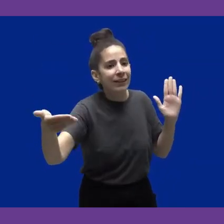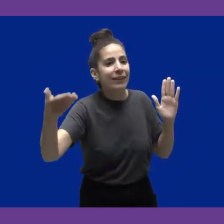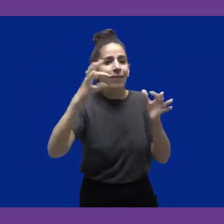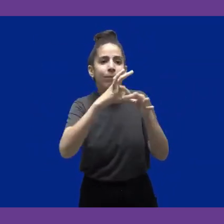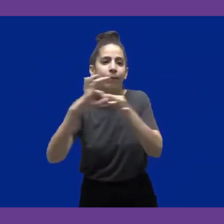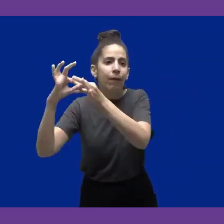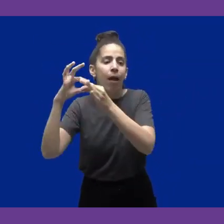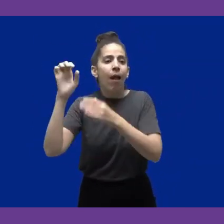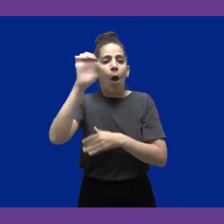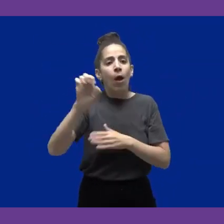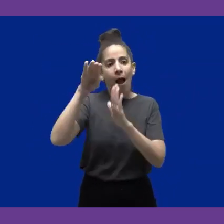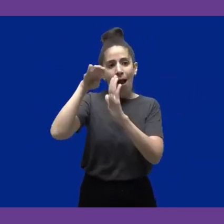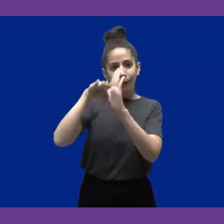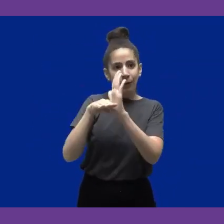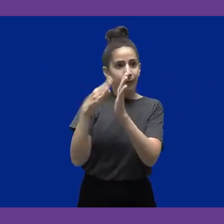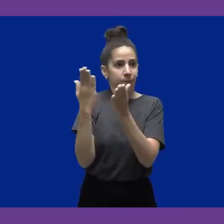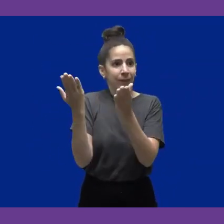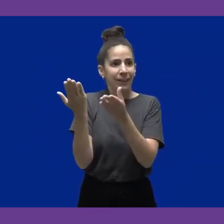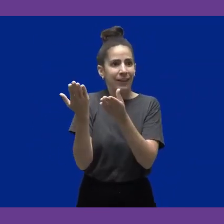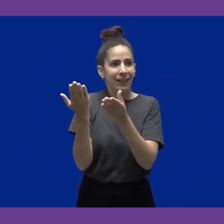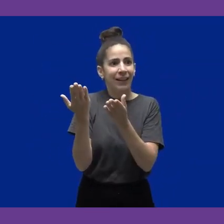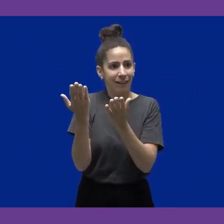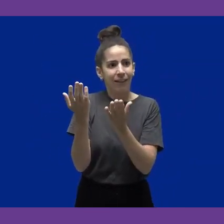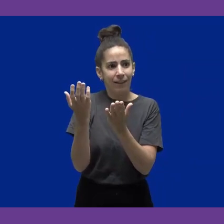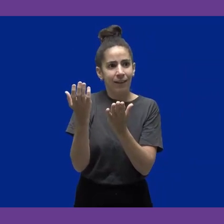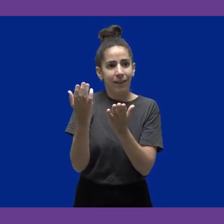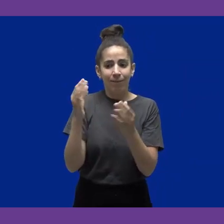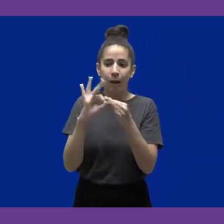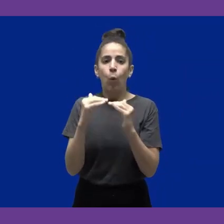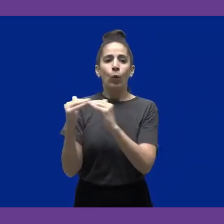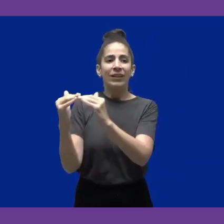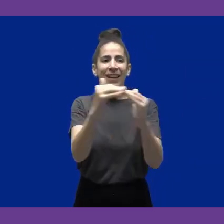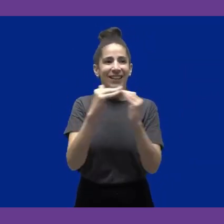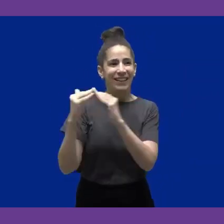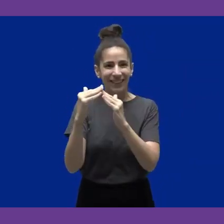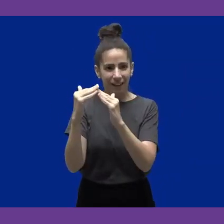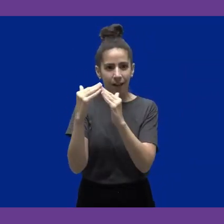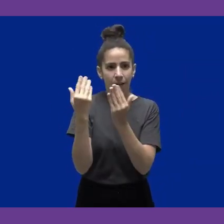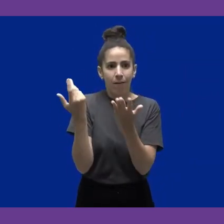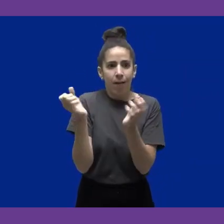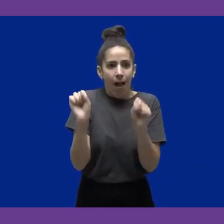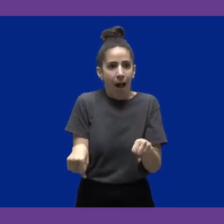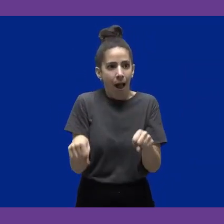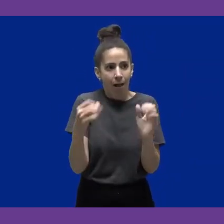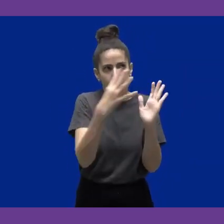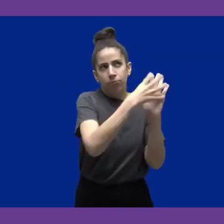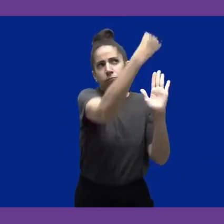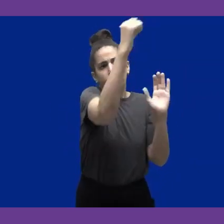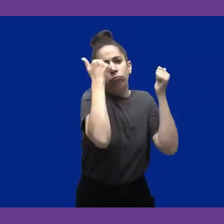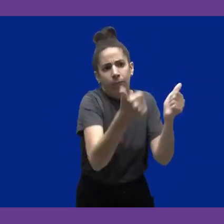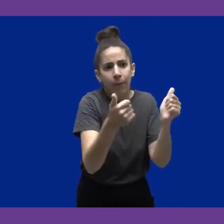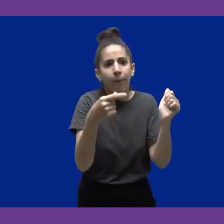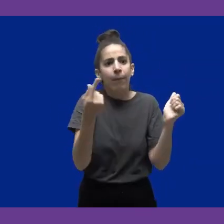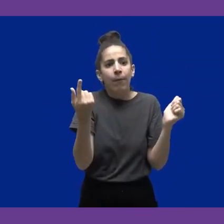think, Matthias, you know those documents much better than me. I cannot give you an answer to that. Thank you very